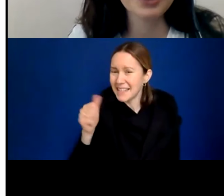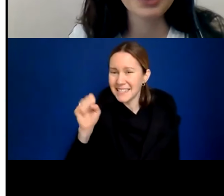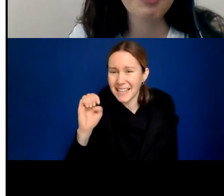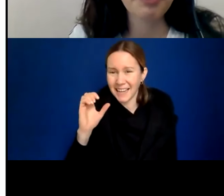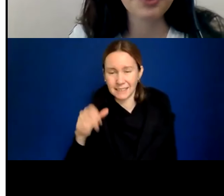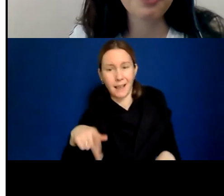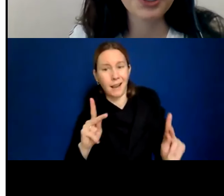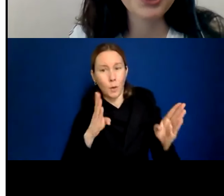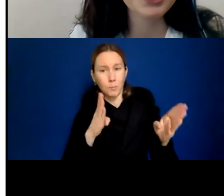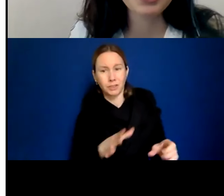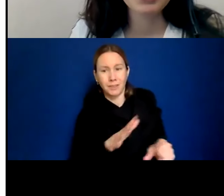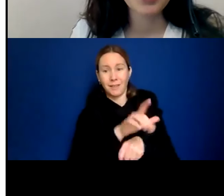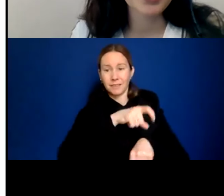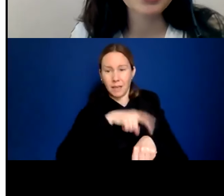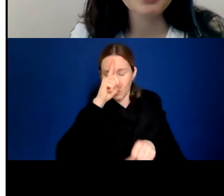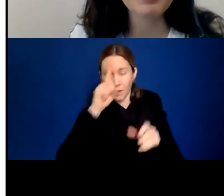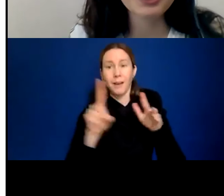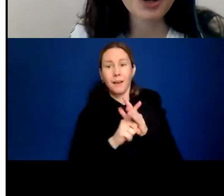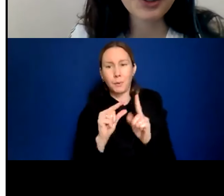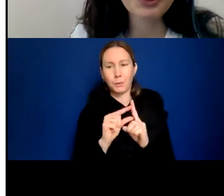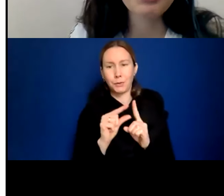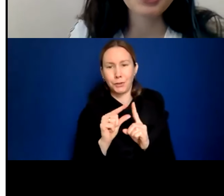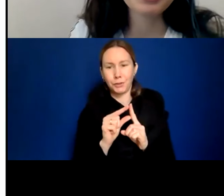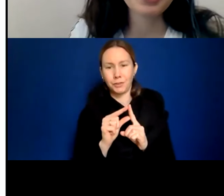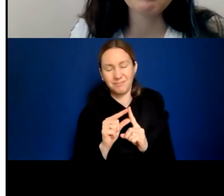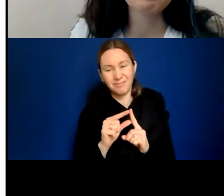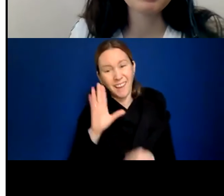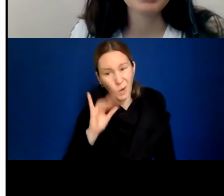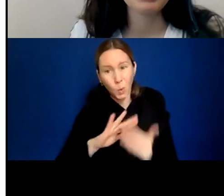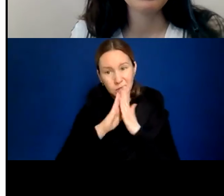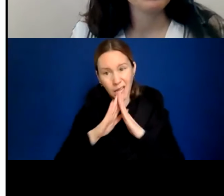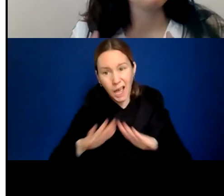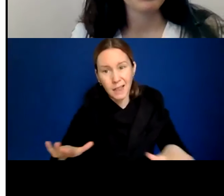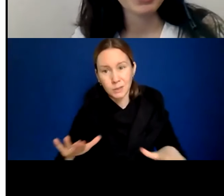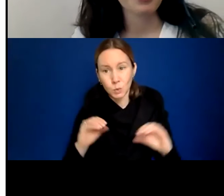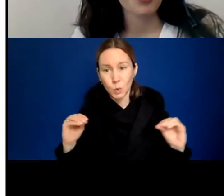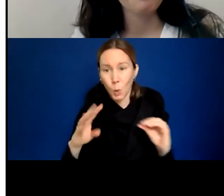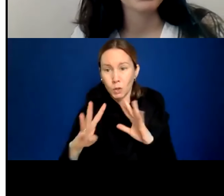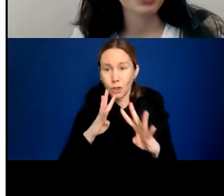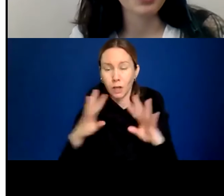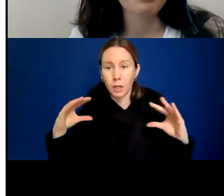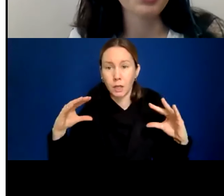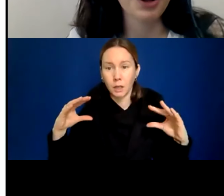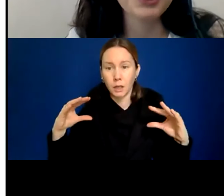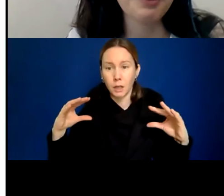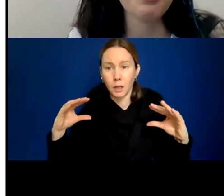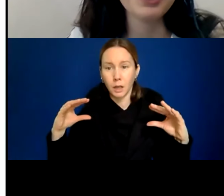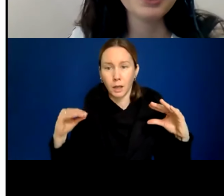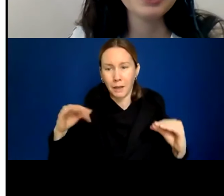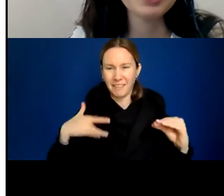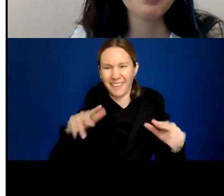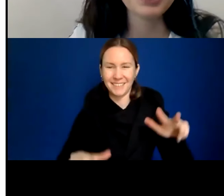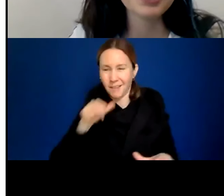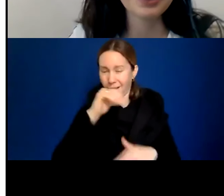try to come up with that word. And that silence might be uncomfortable, but remaining calm might help them feel calm in that